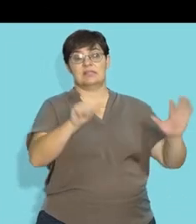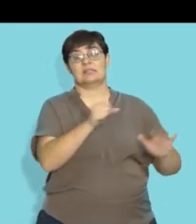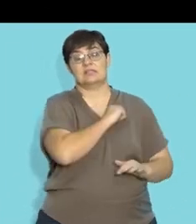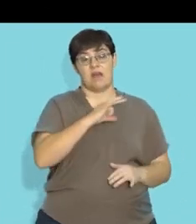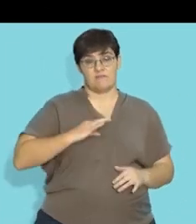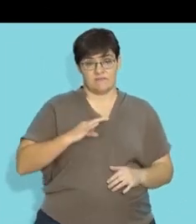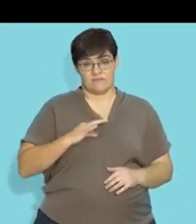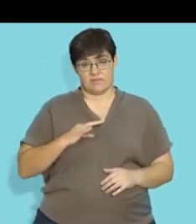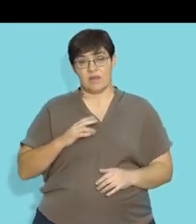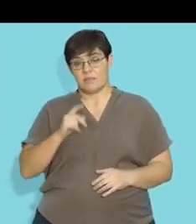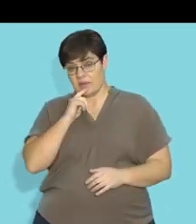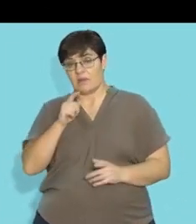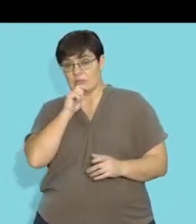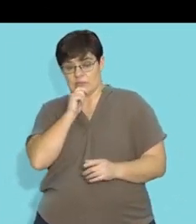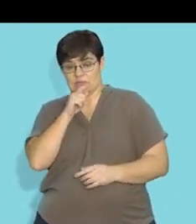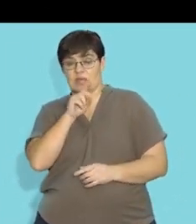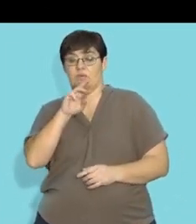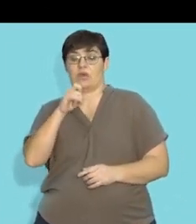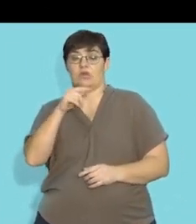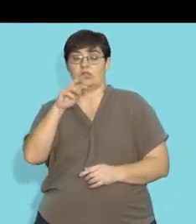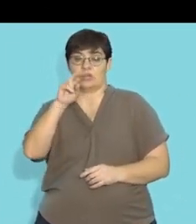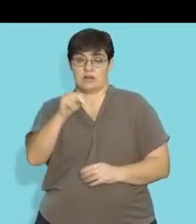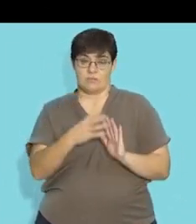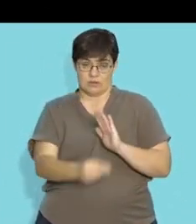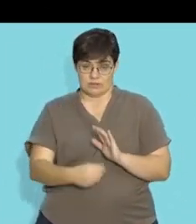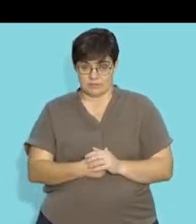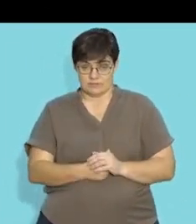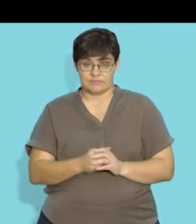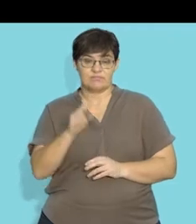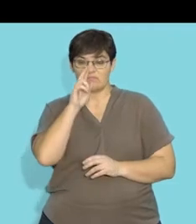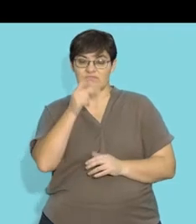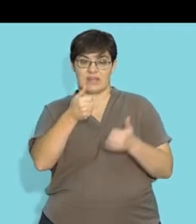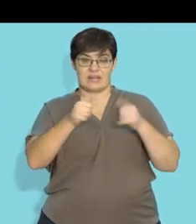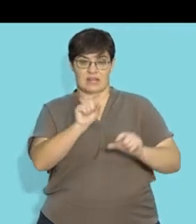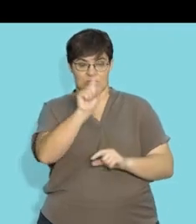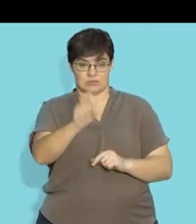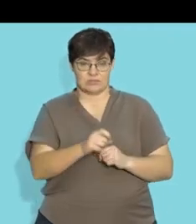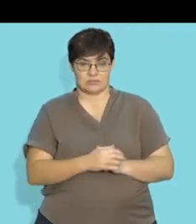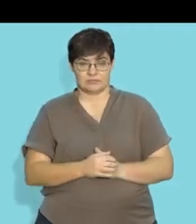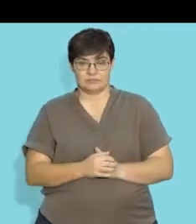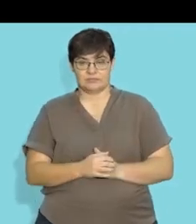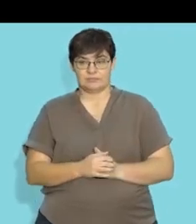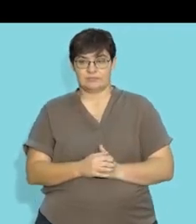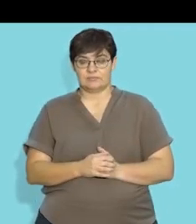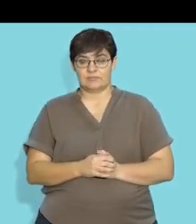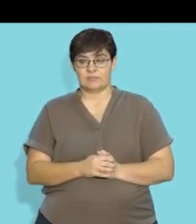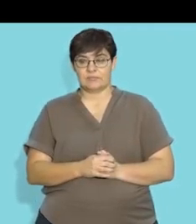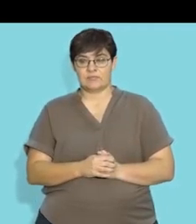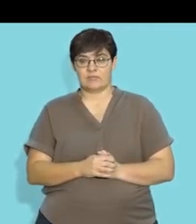members, I can use the regression model. Okay. Let's check our next question.